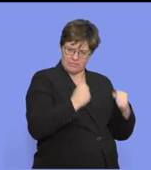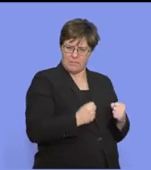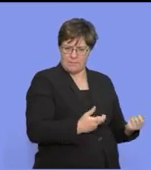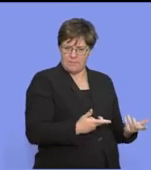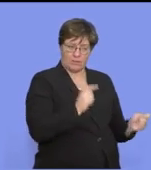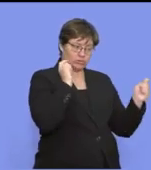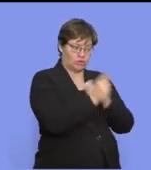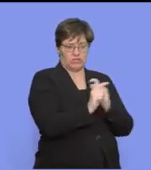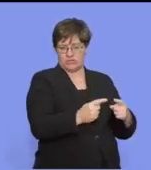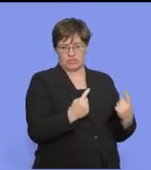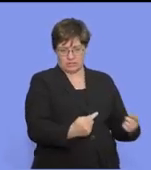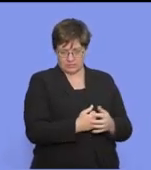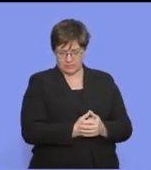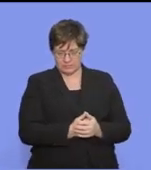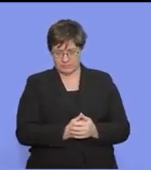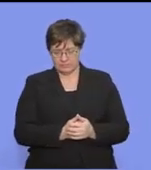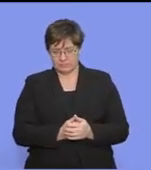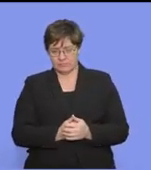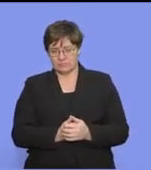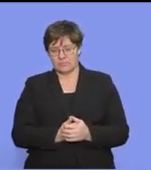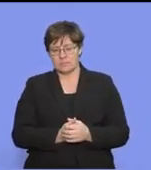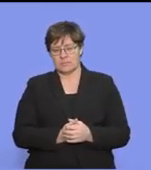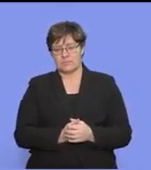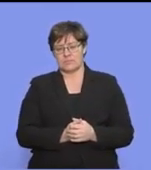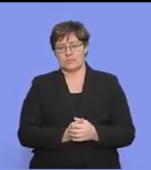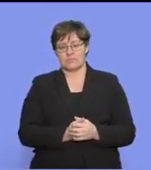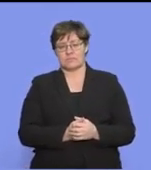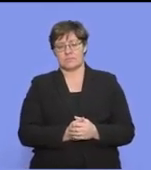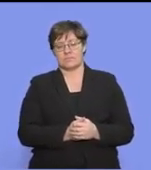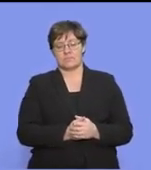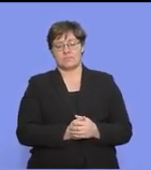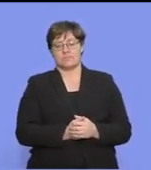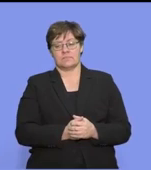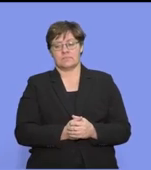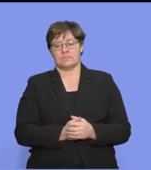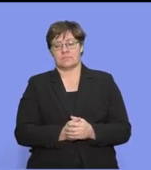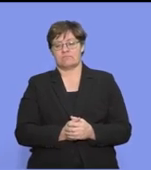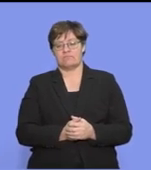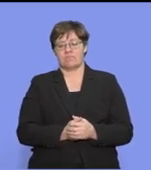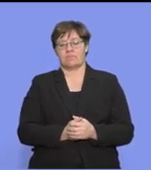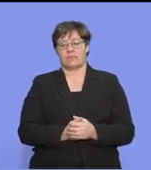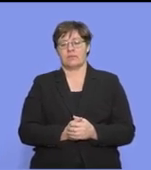is established, then it cannot be changed. So that has to do with genetics.